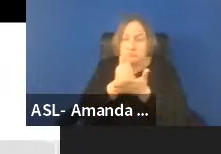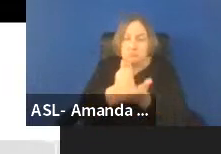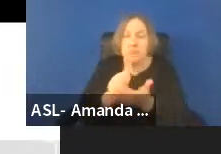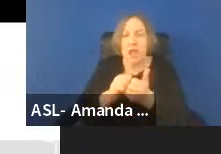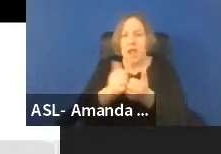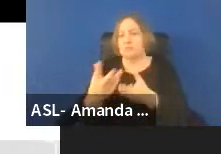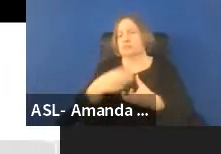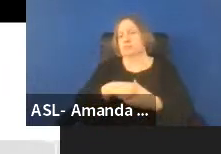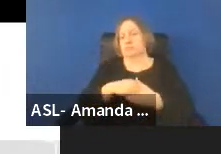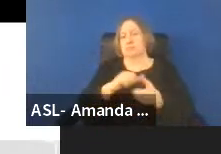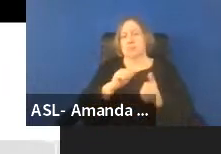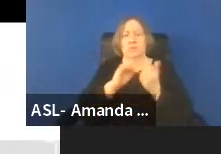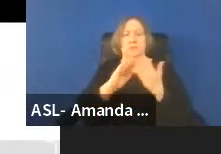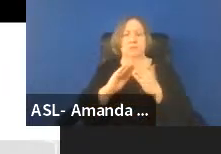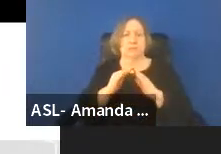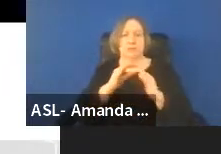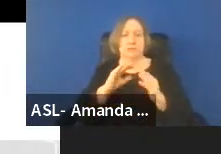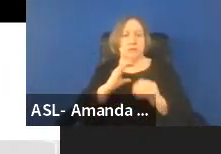Council.